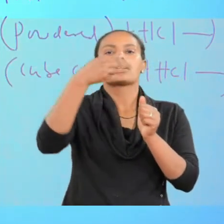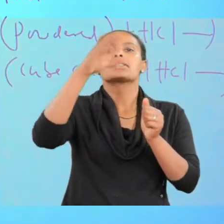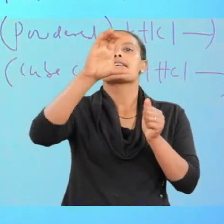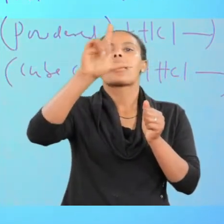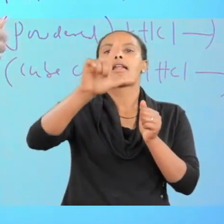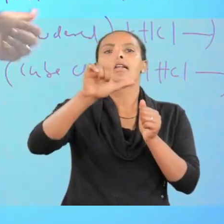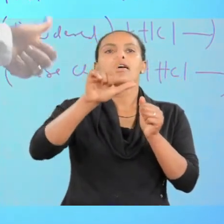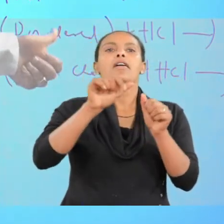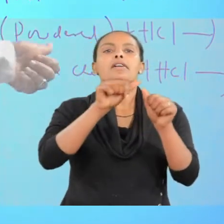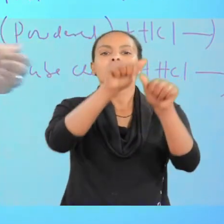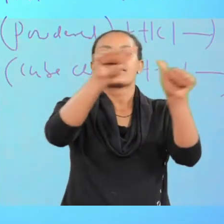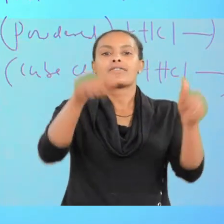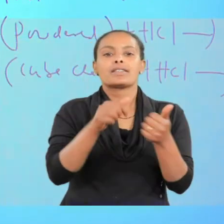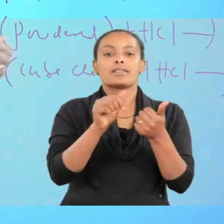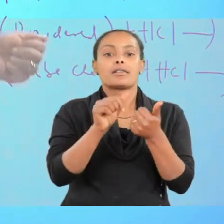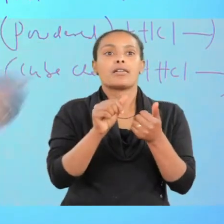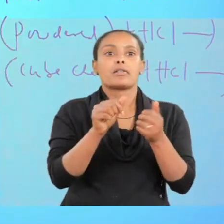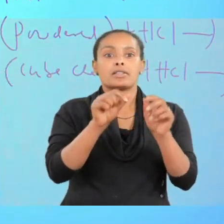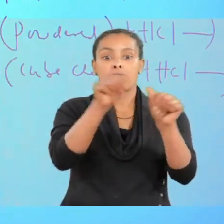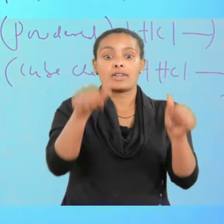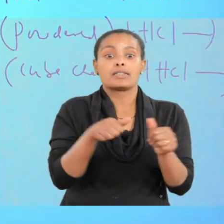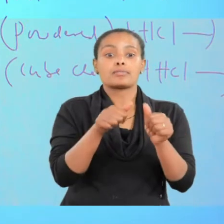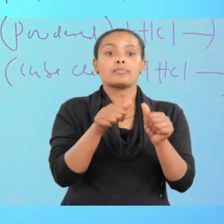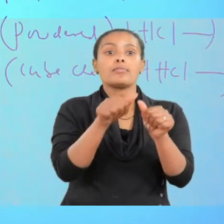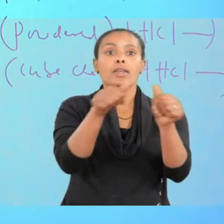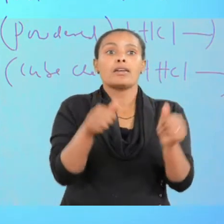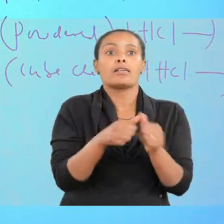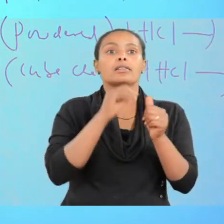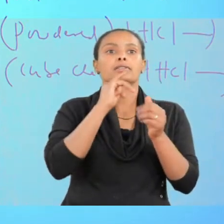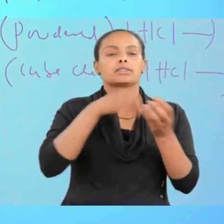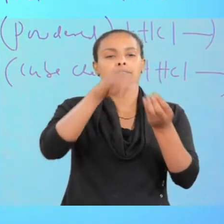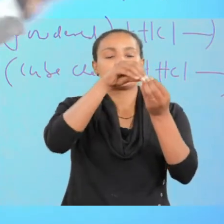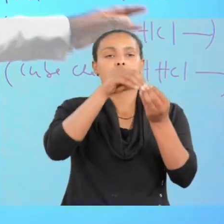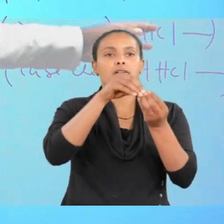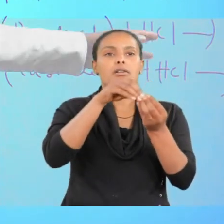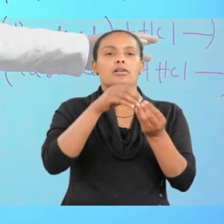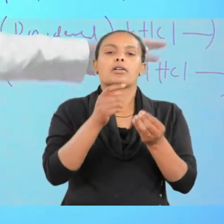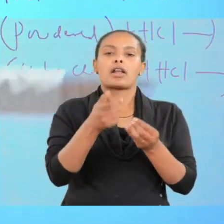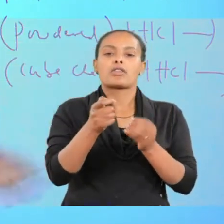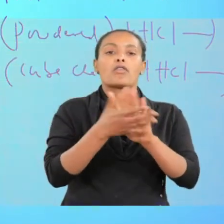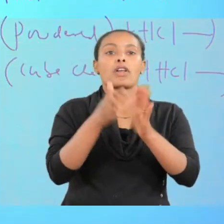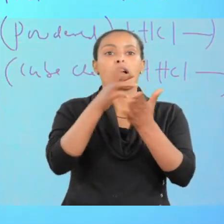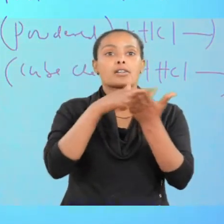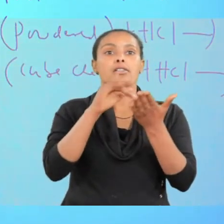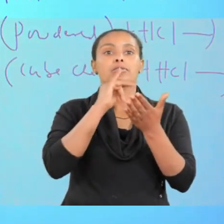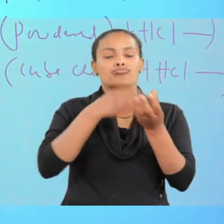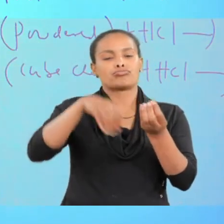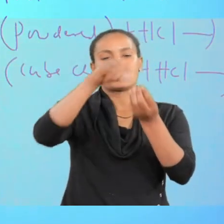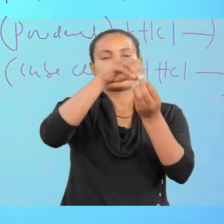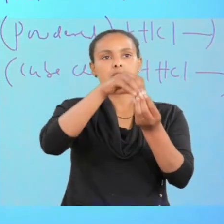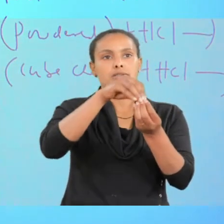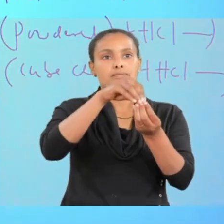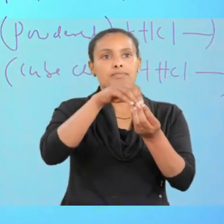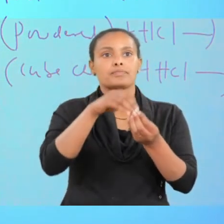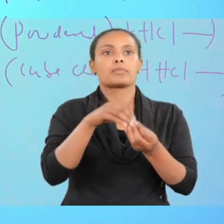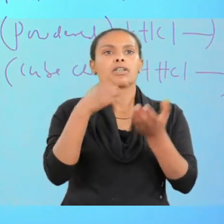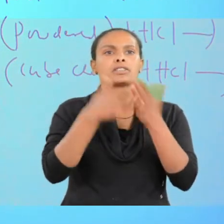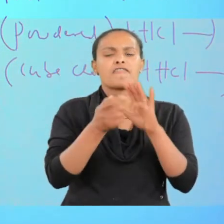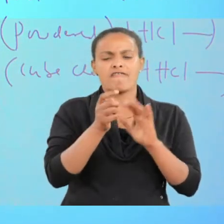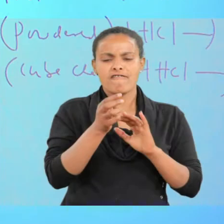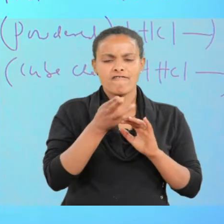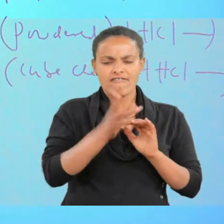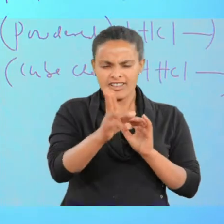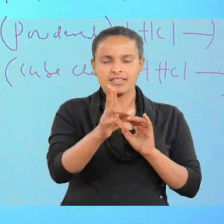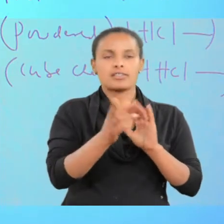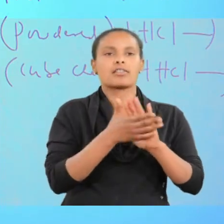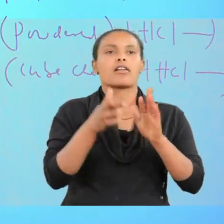As surface area of reacting particle increase, rate of the reaction also increase. Is fast reaction